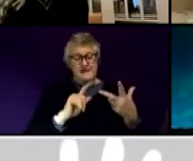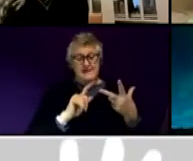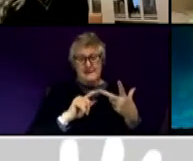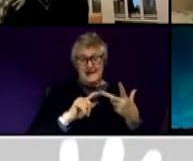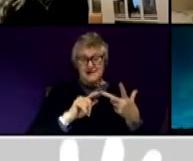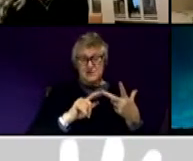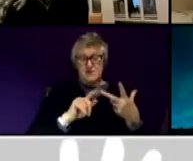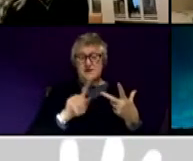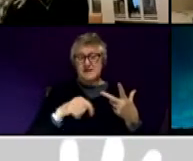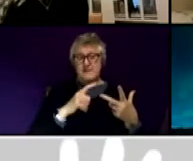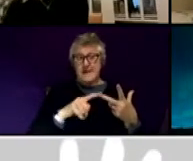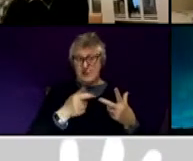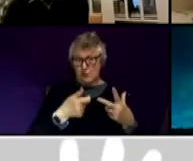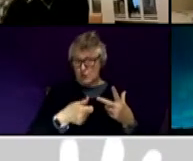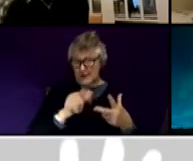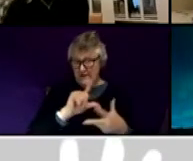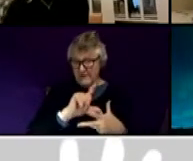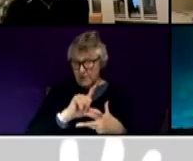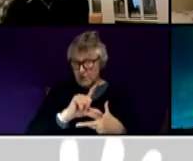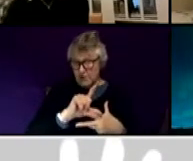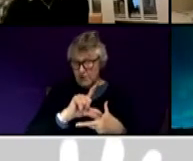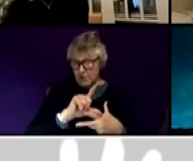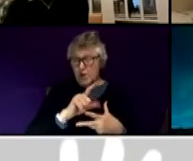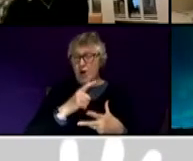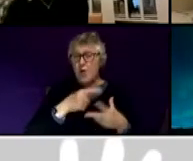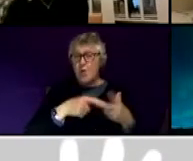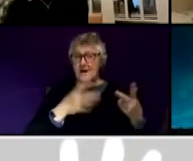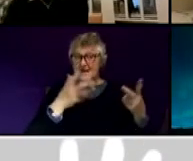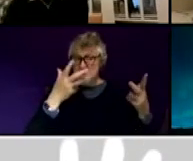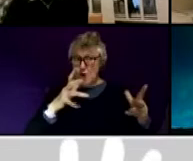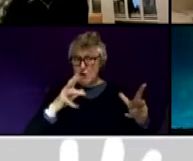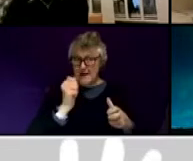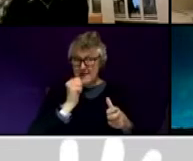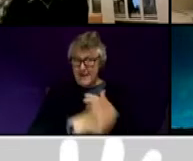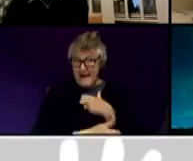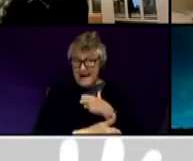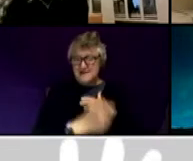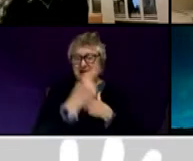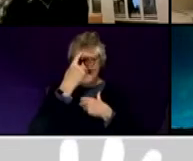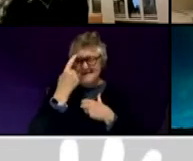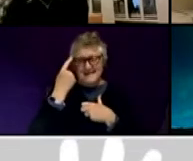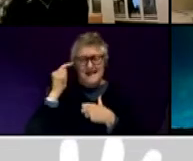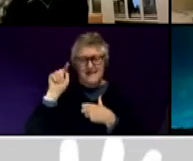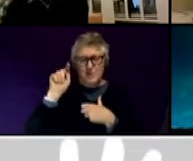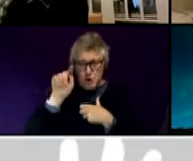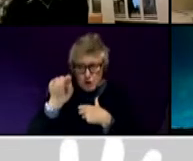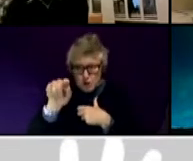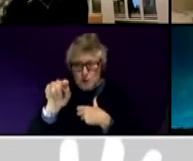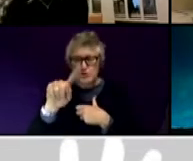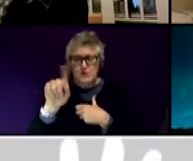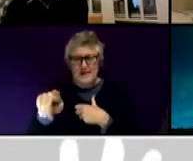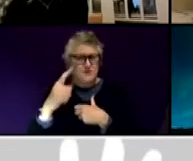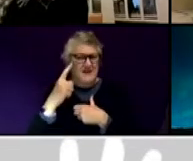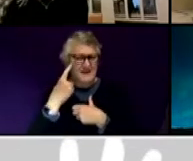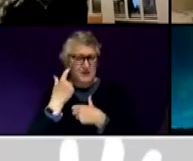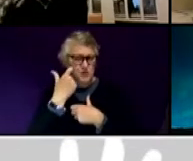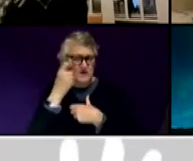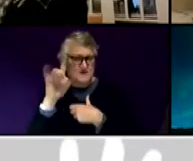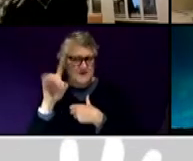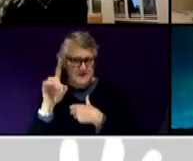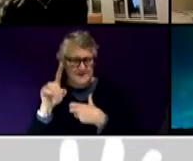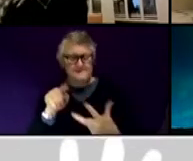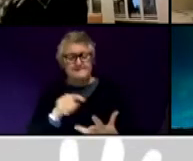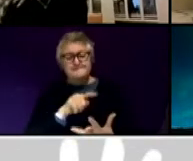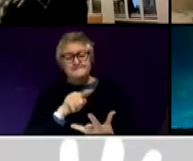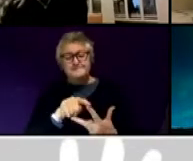PCCEP has already passed about body-worn cameras, and that's for you to answer, and I think you just did. But as for the status conference, there isn't